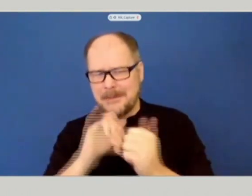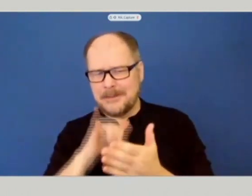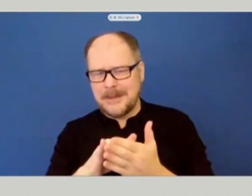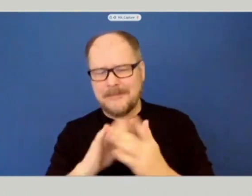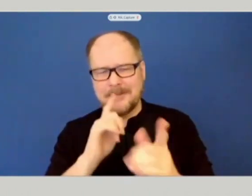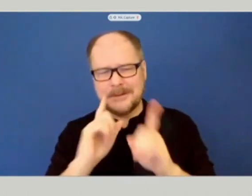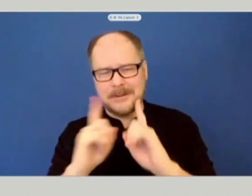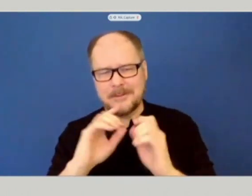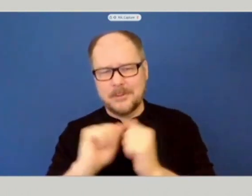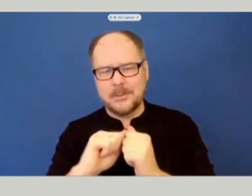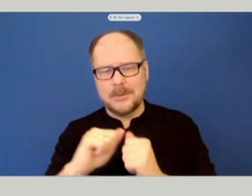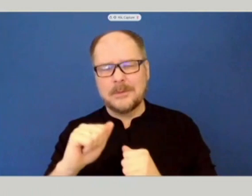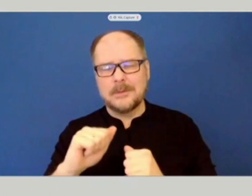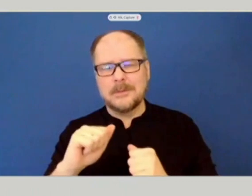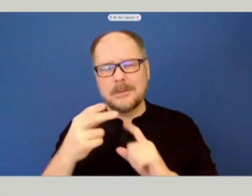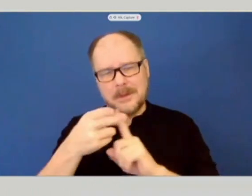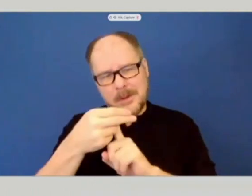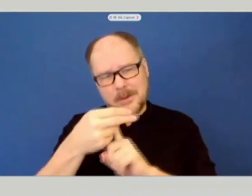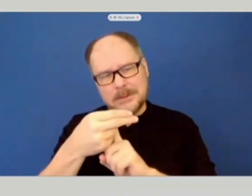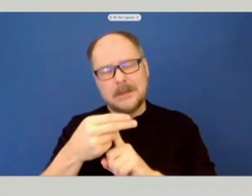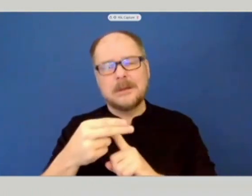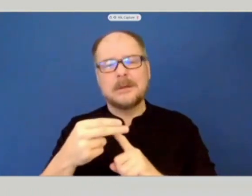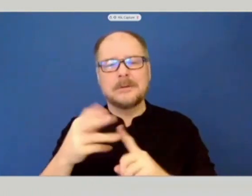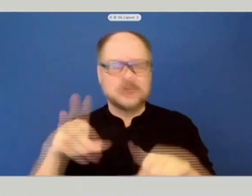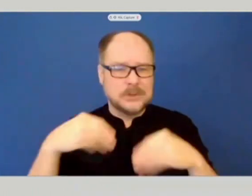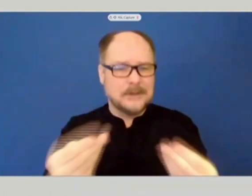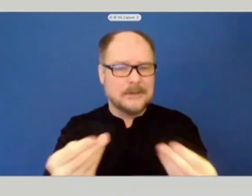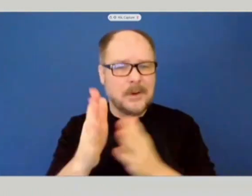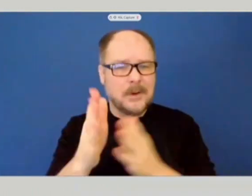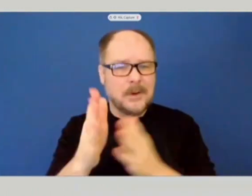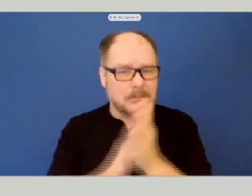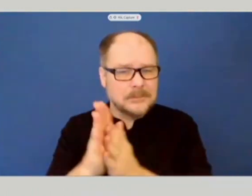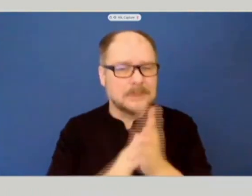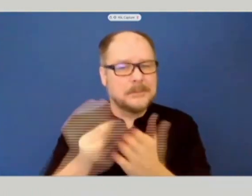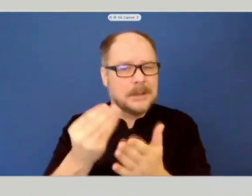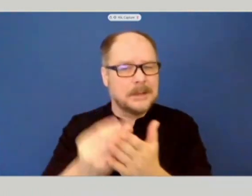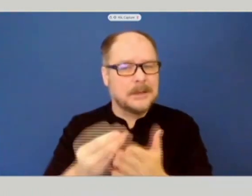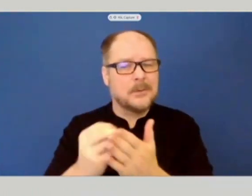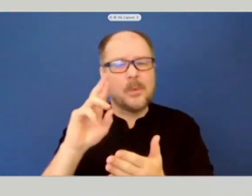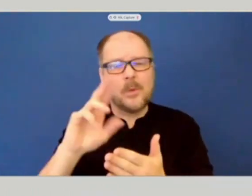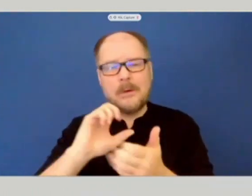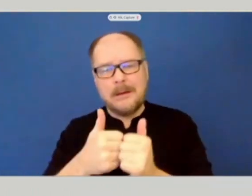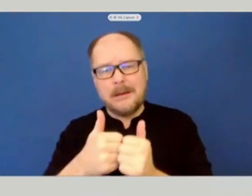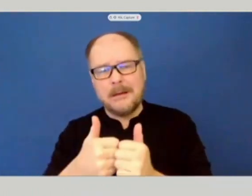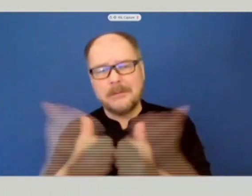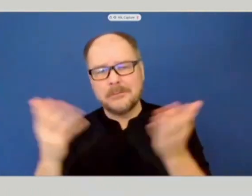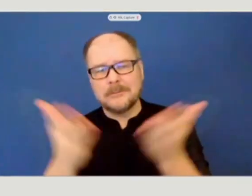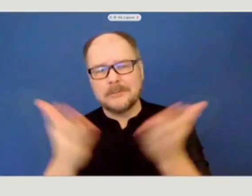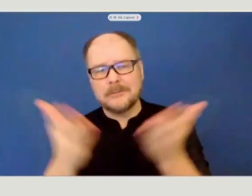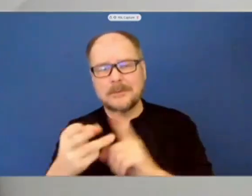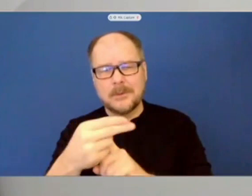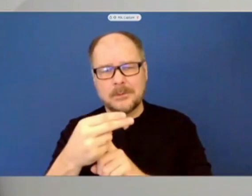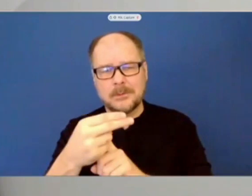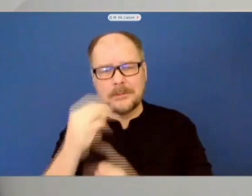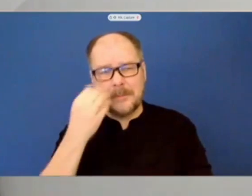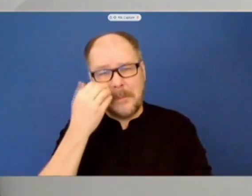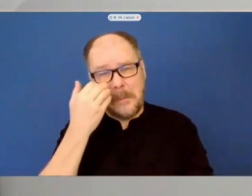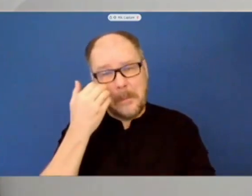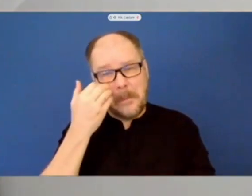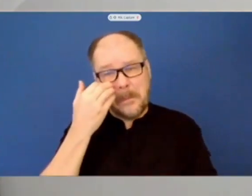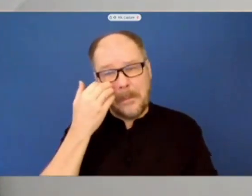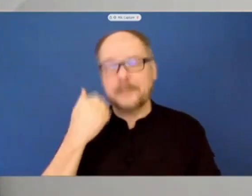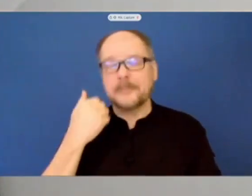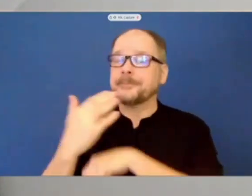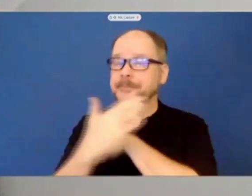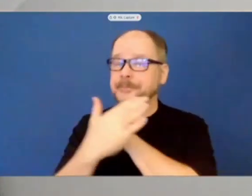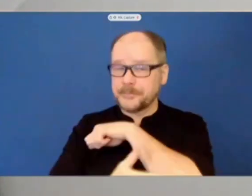owner? Was there incentives given, or what was that conversation like for them helping out? So the county has, we